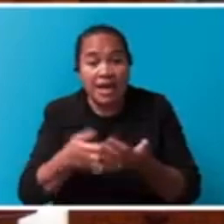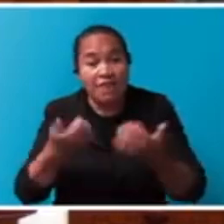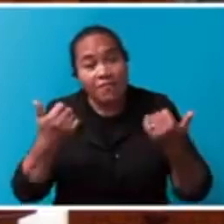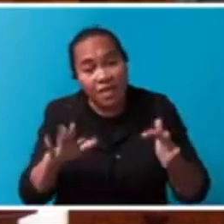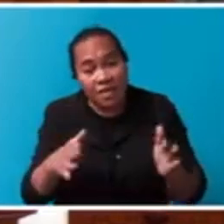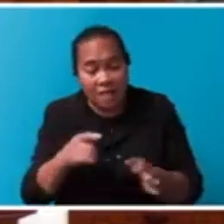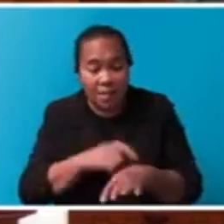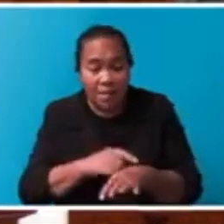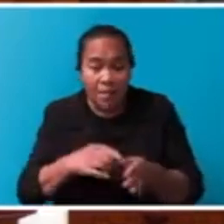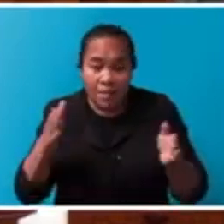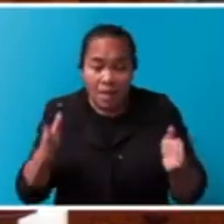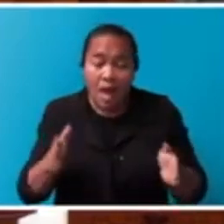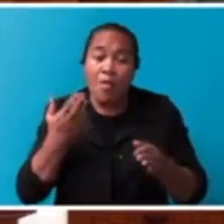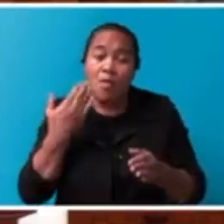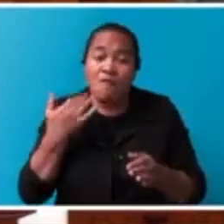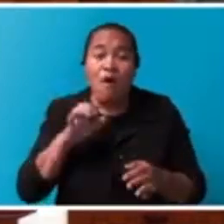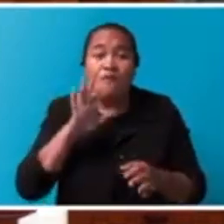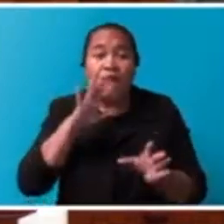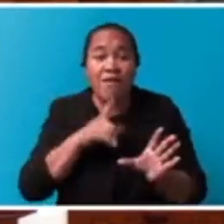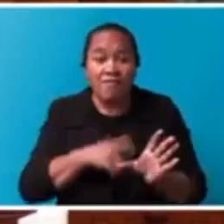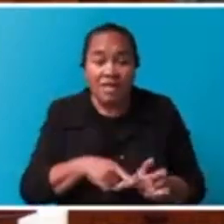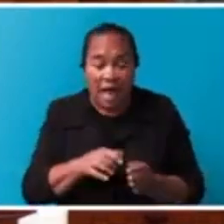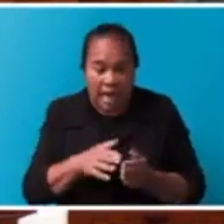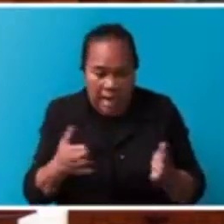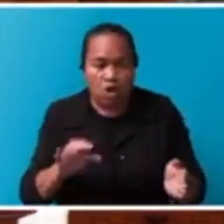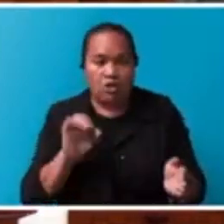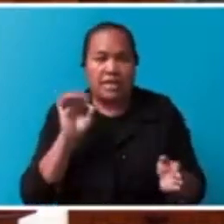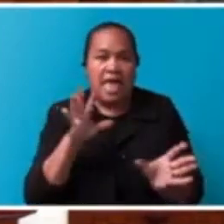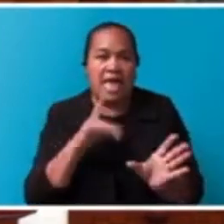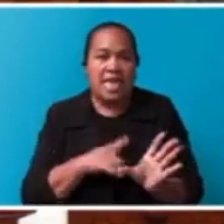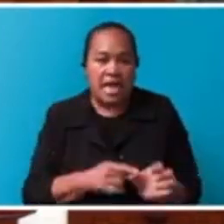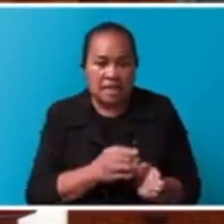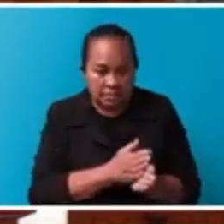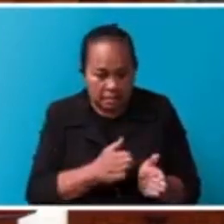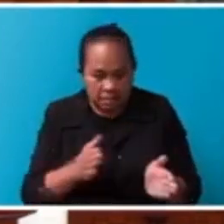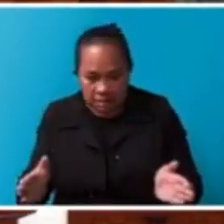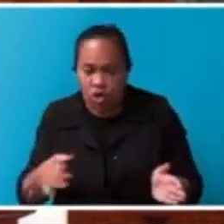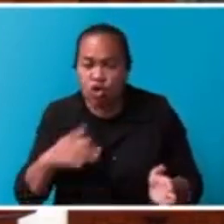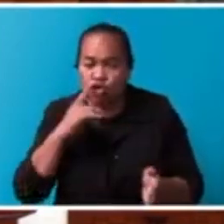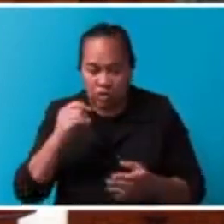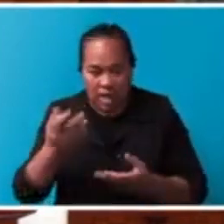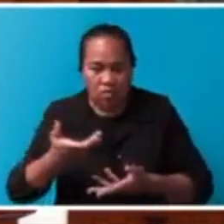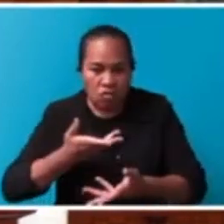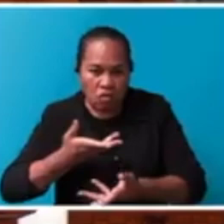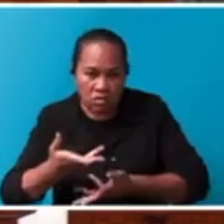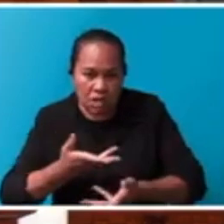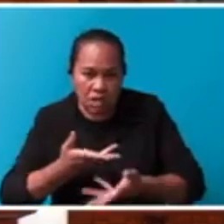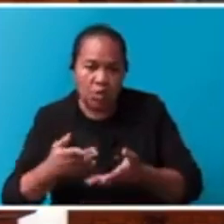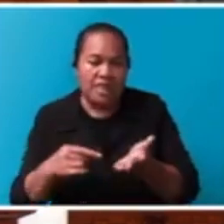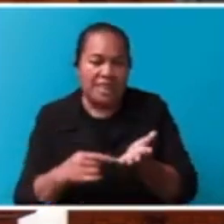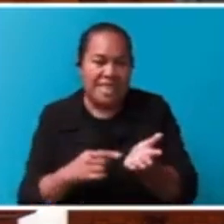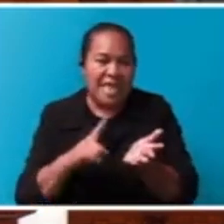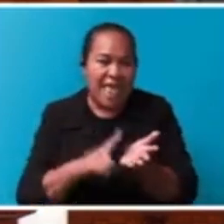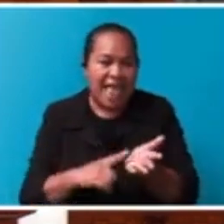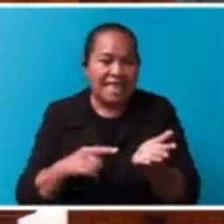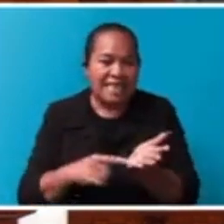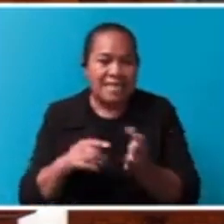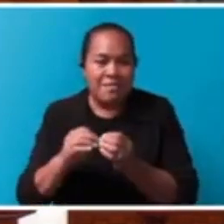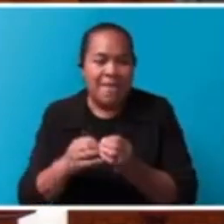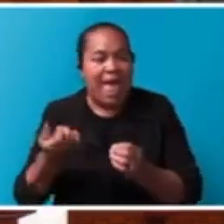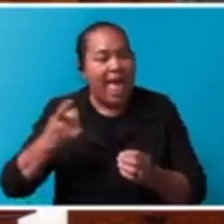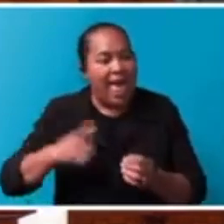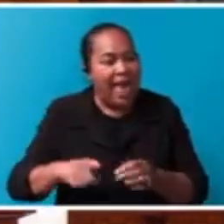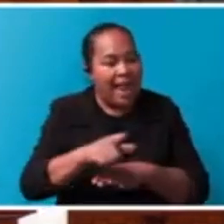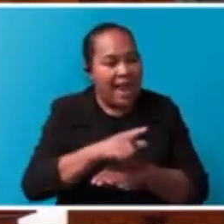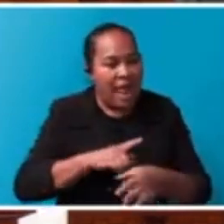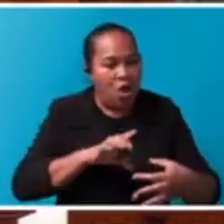was 5 years. Now it is 10 years that you can do consultations with TLTB and landowners